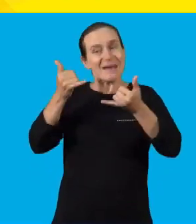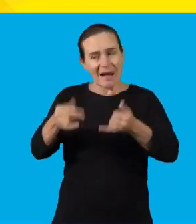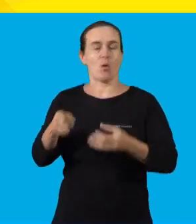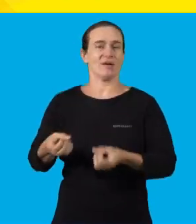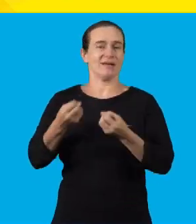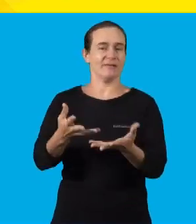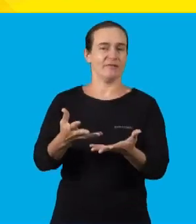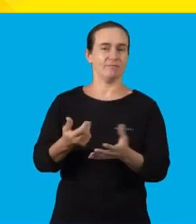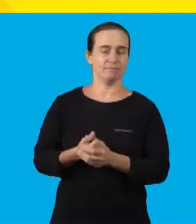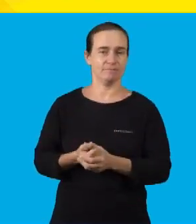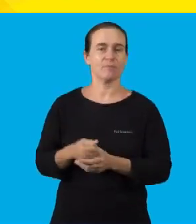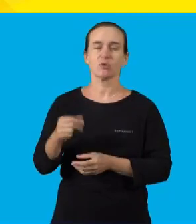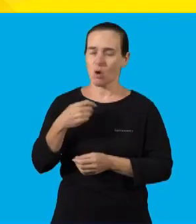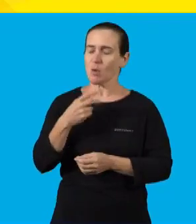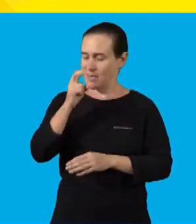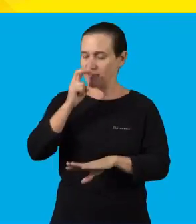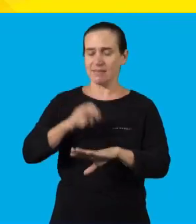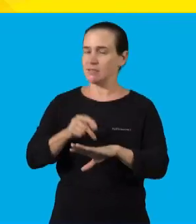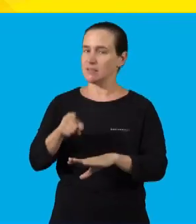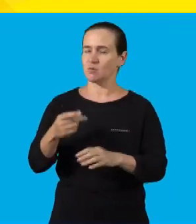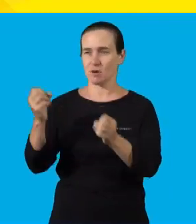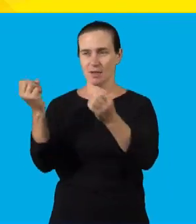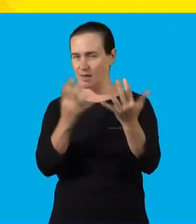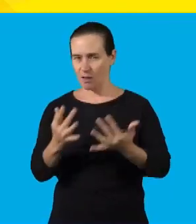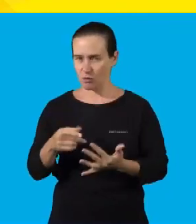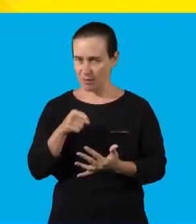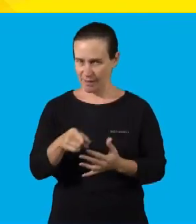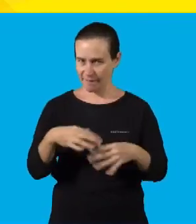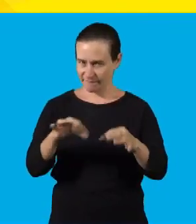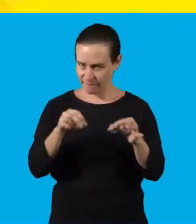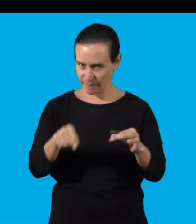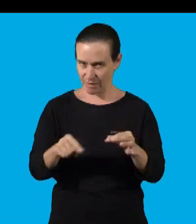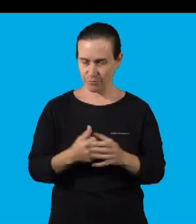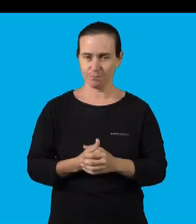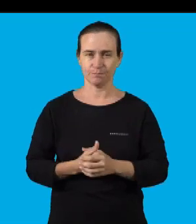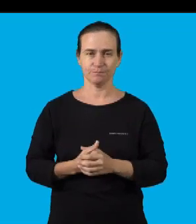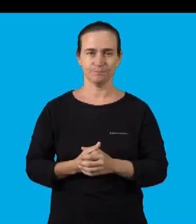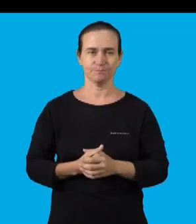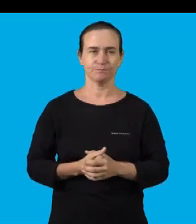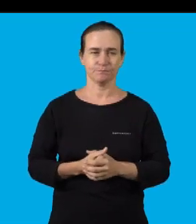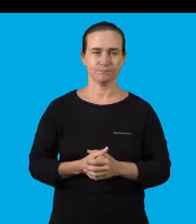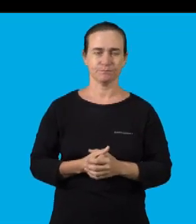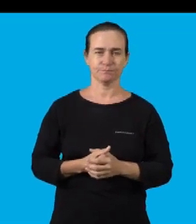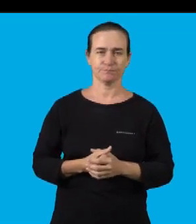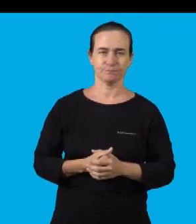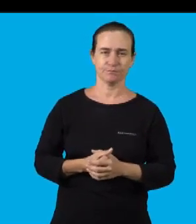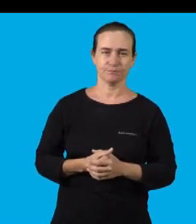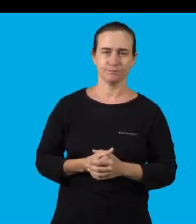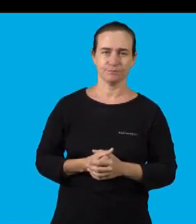it is given. And of course, we are going to need it for us to calculate that value of A. Now,